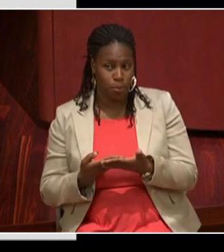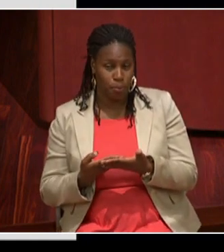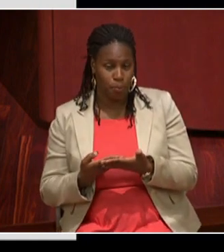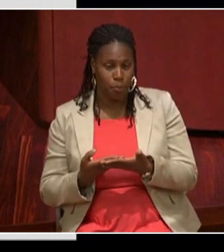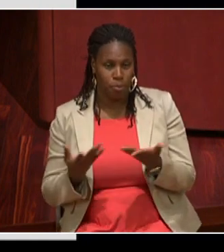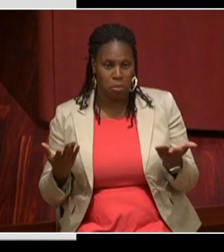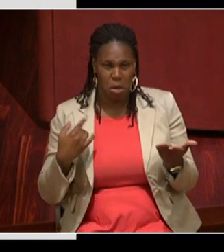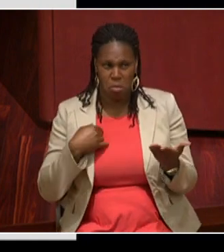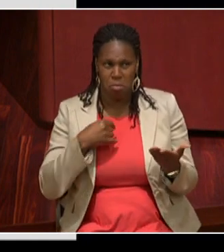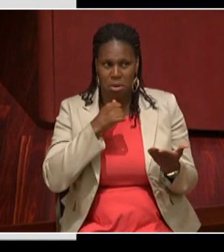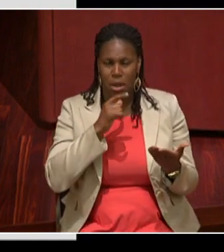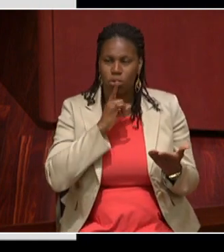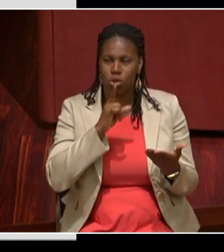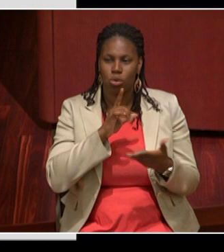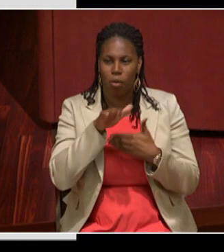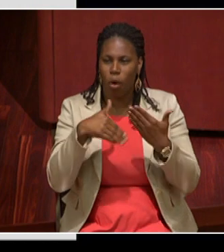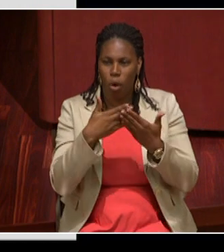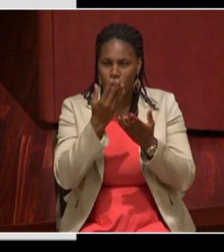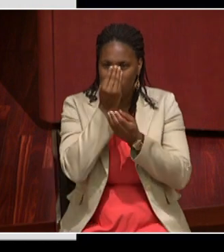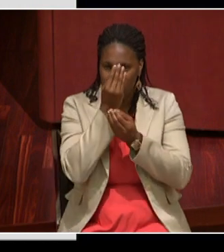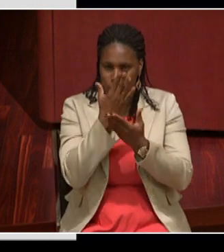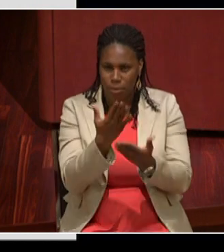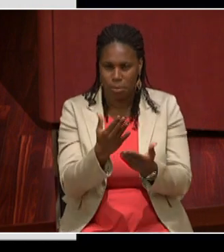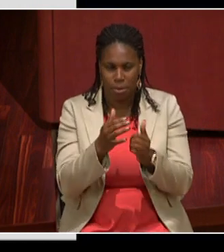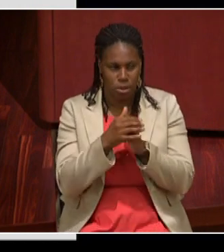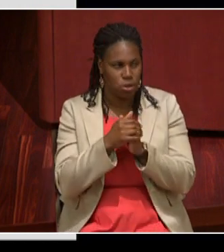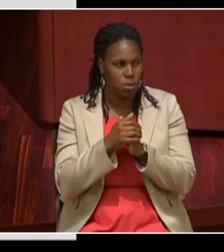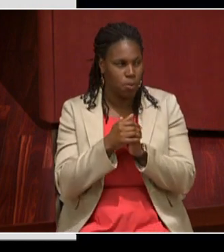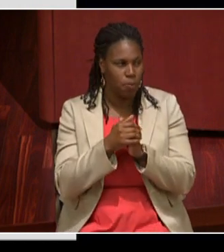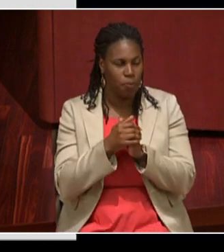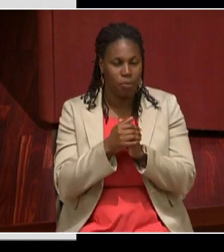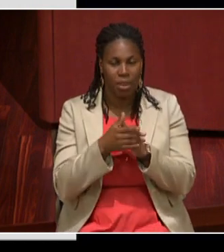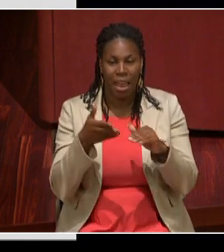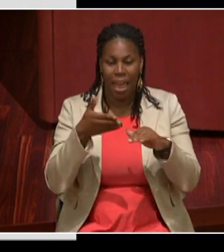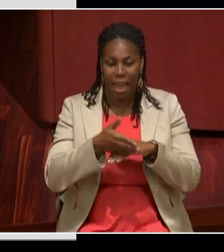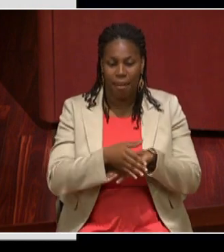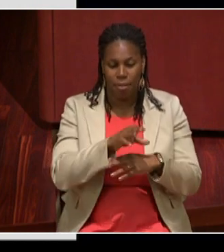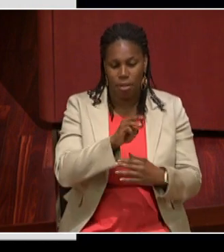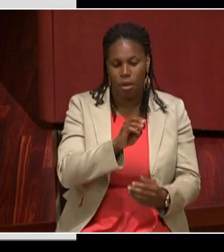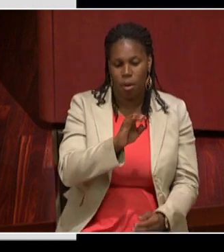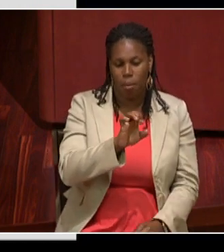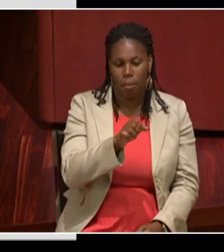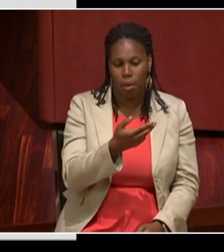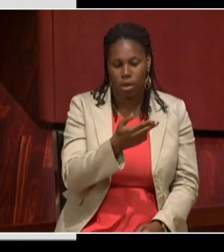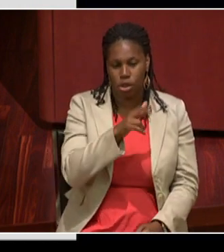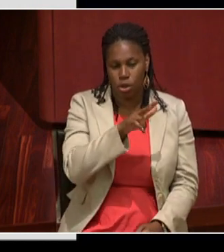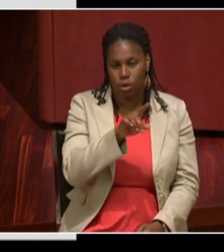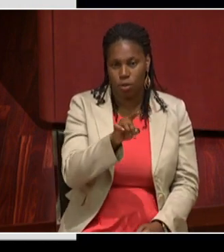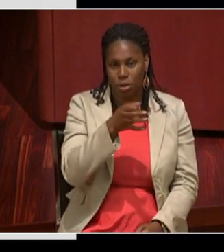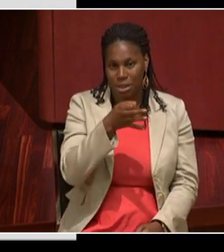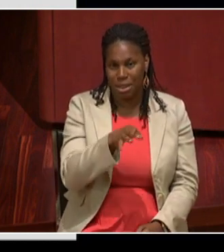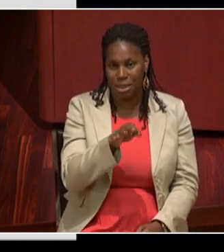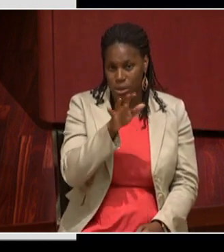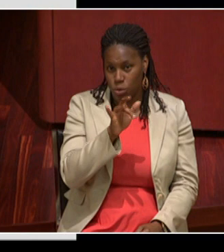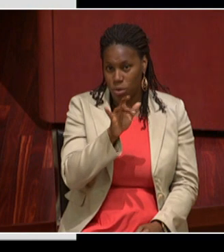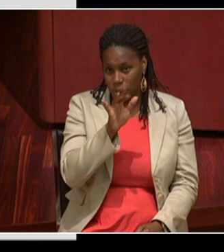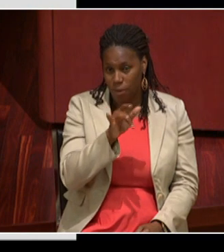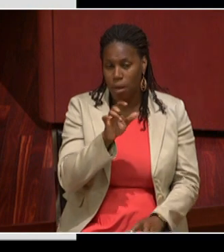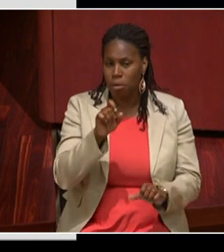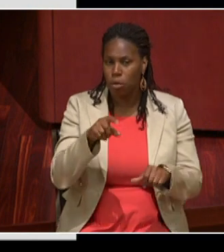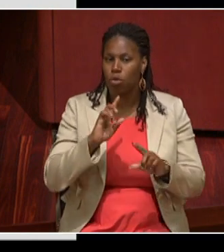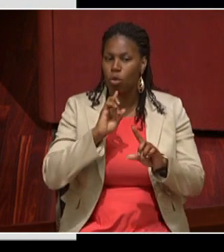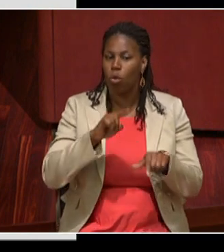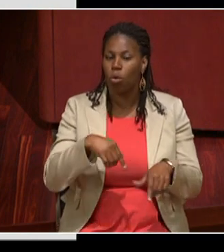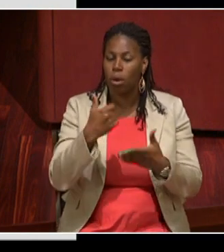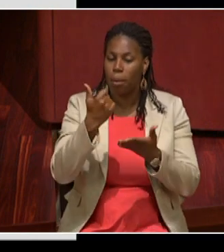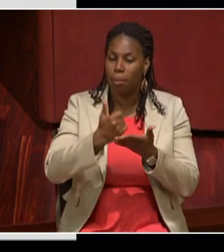We just don't know all the information. Now, after March 31st, 1925, you could go ahead and order the